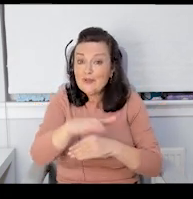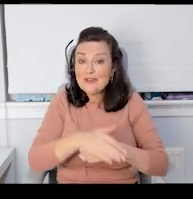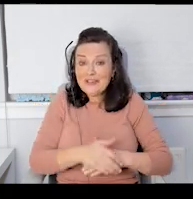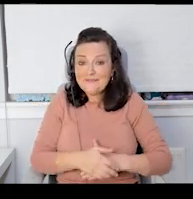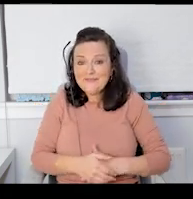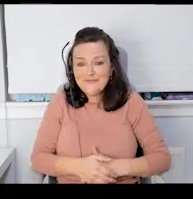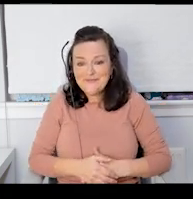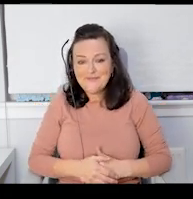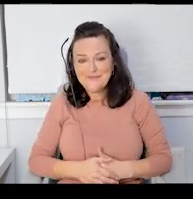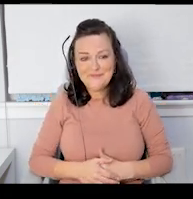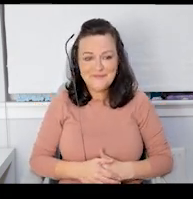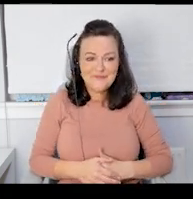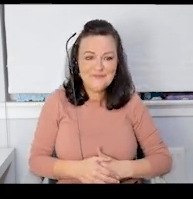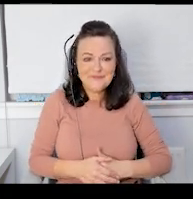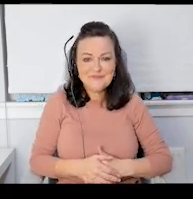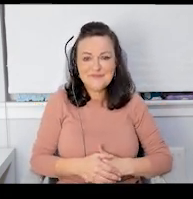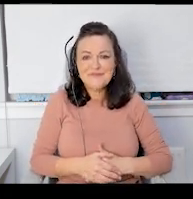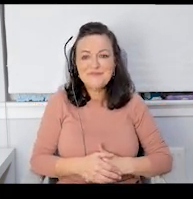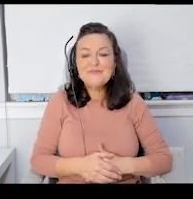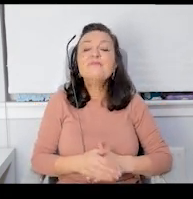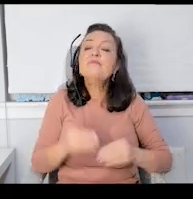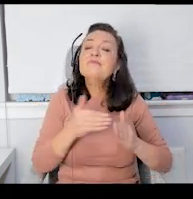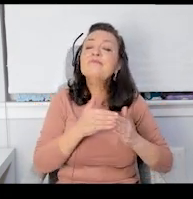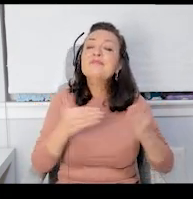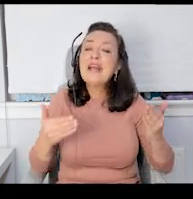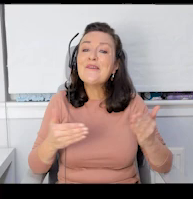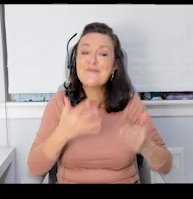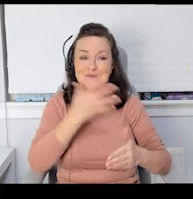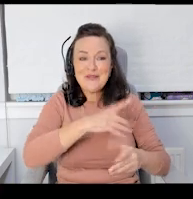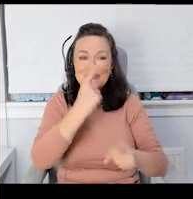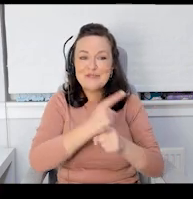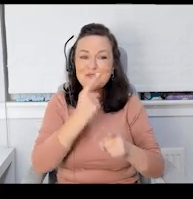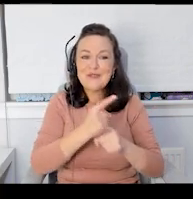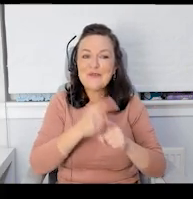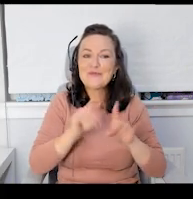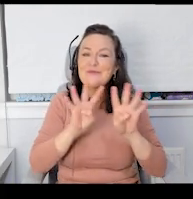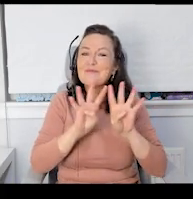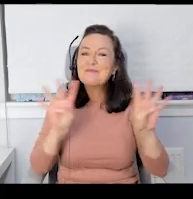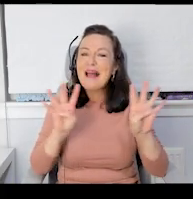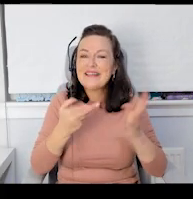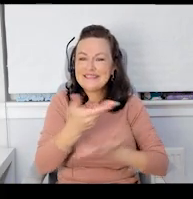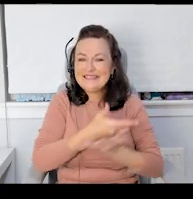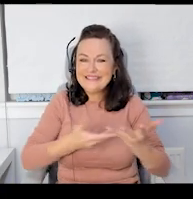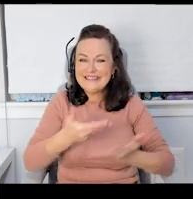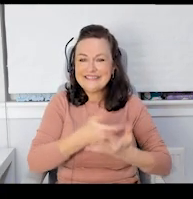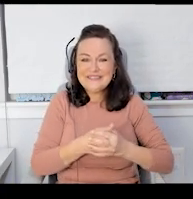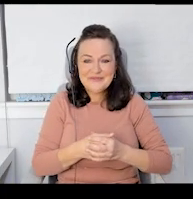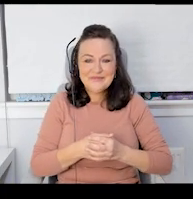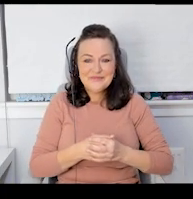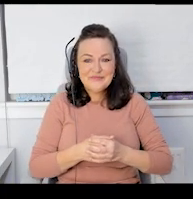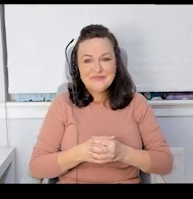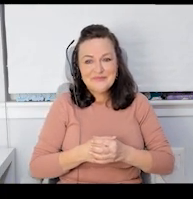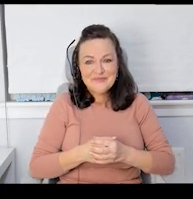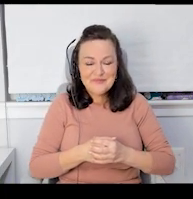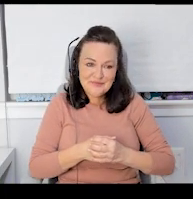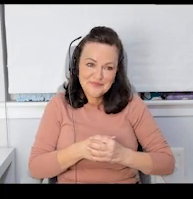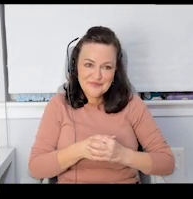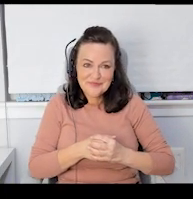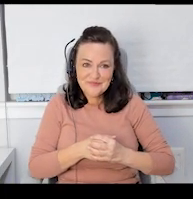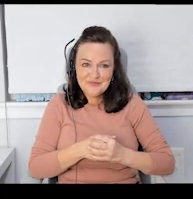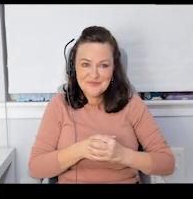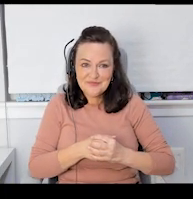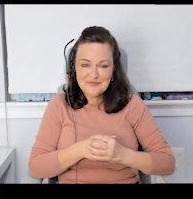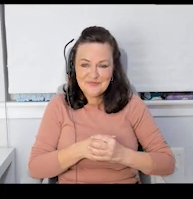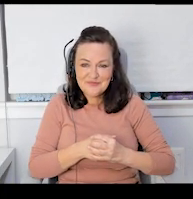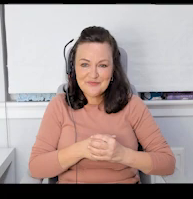We're now going to move into a panel discussion. Hi there. So the first kind of topic